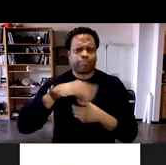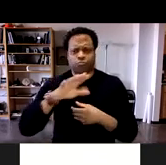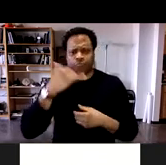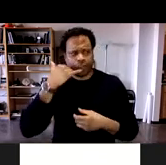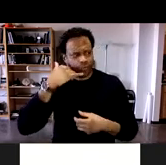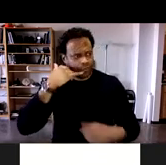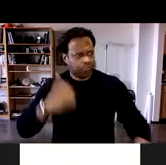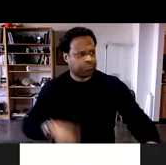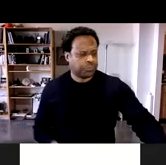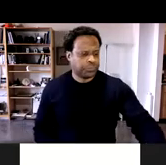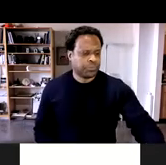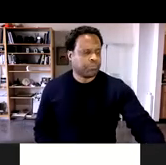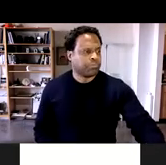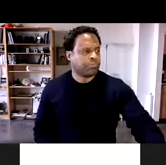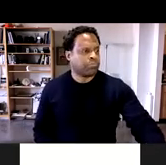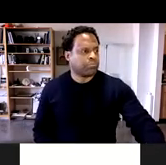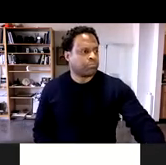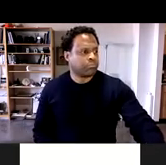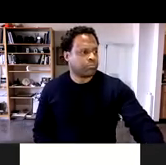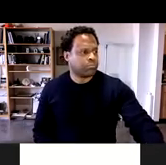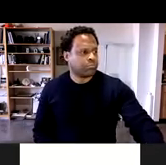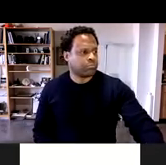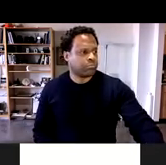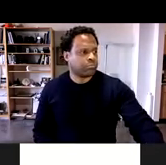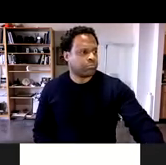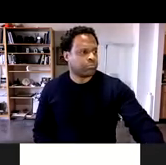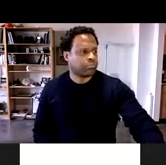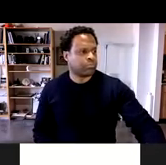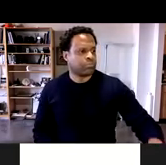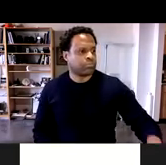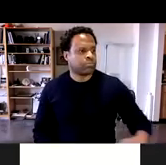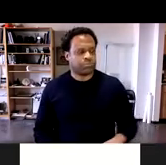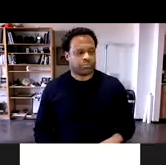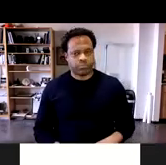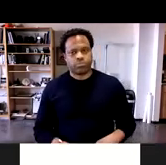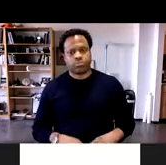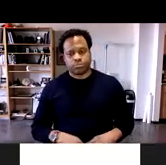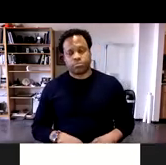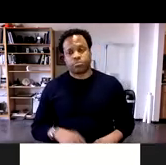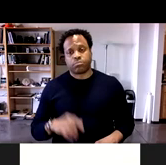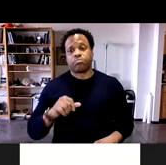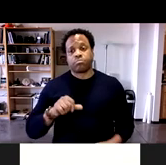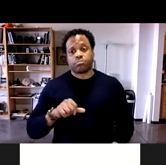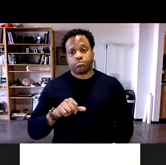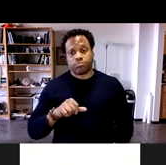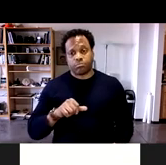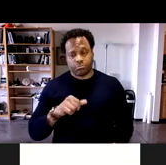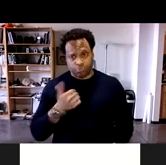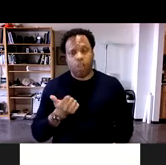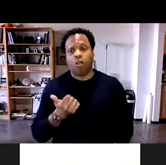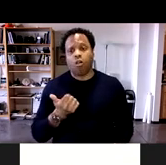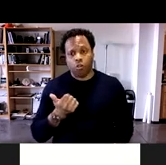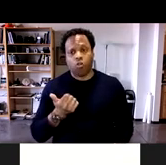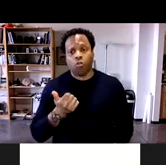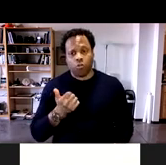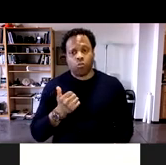the screen. Big can do that, the app I mentioned previously from the slide we just